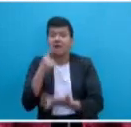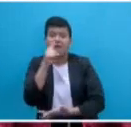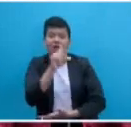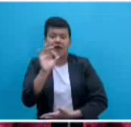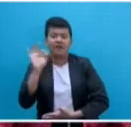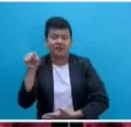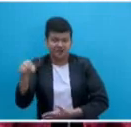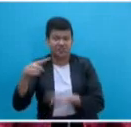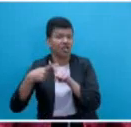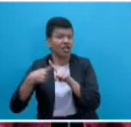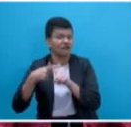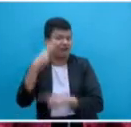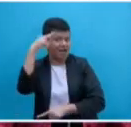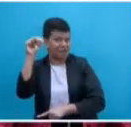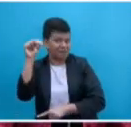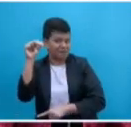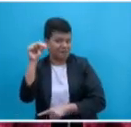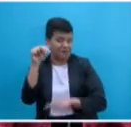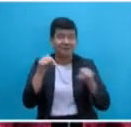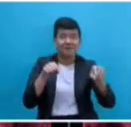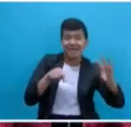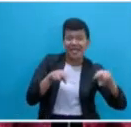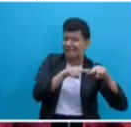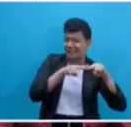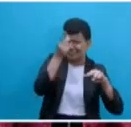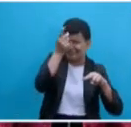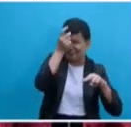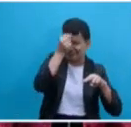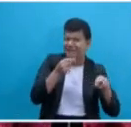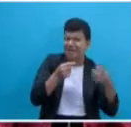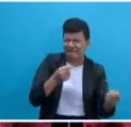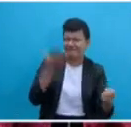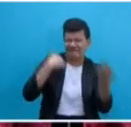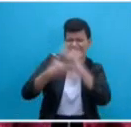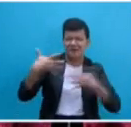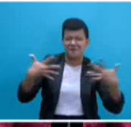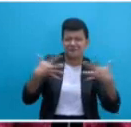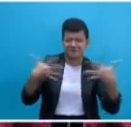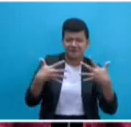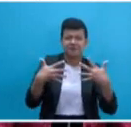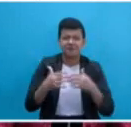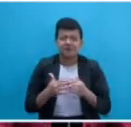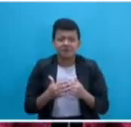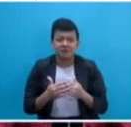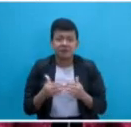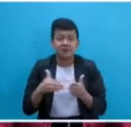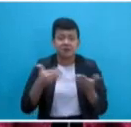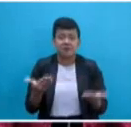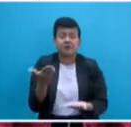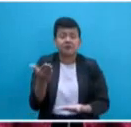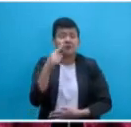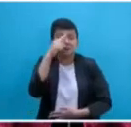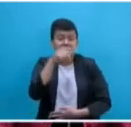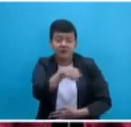names. On the World War II roll of honor, Mr. Speaker, sir, of the 50 killed in action or died of wounds or natural